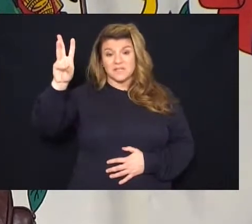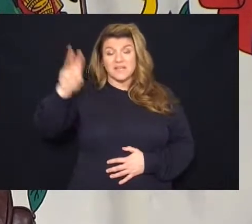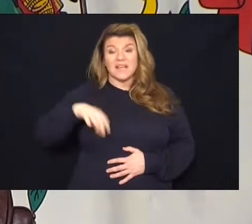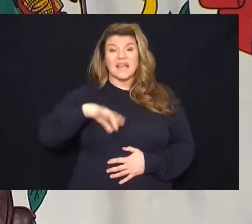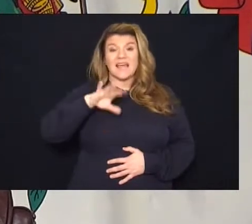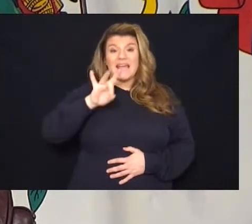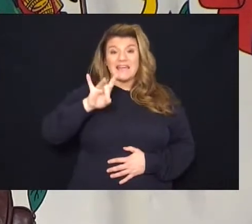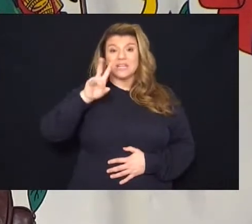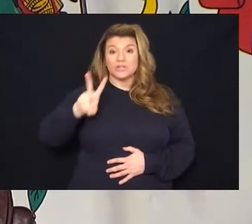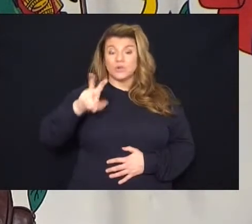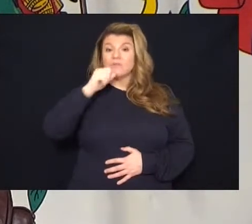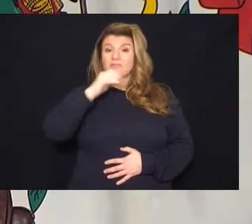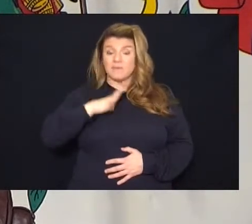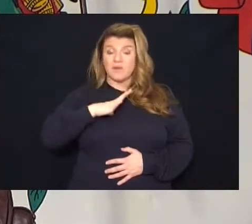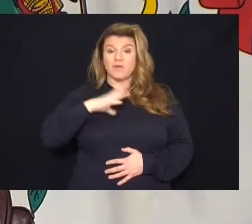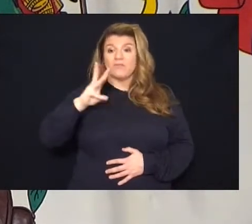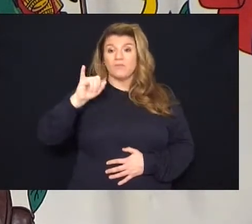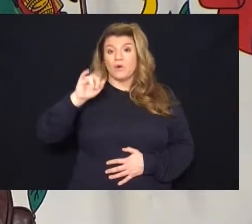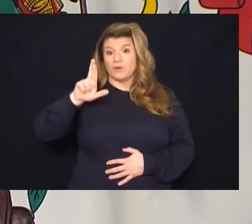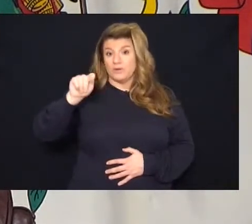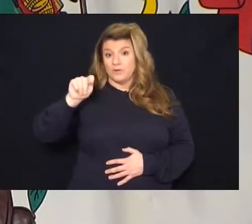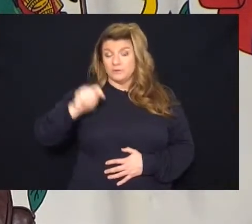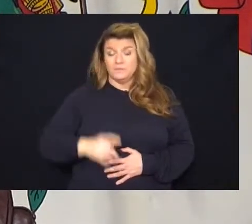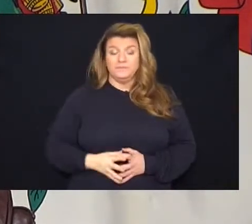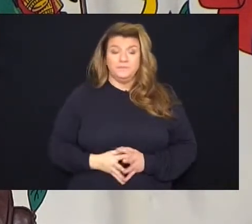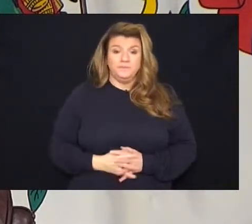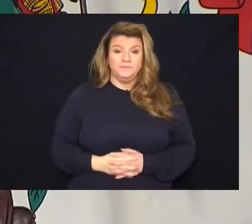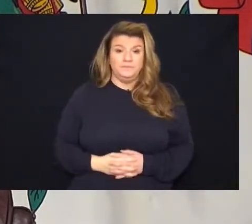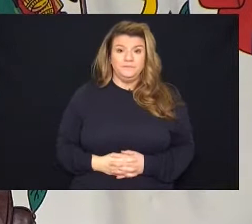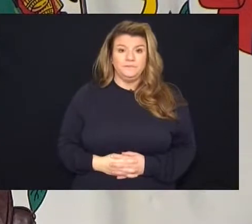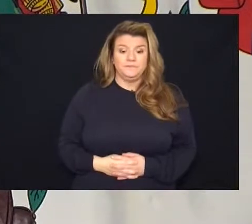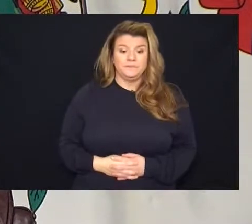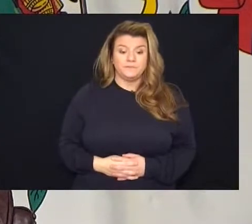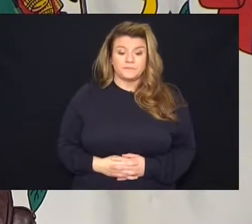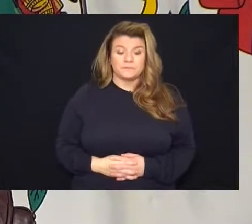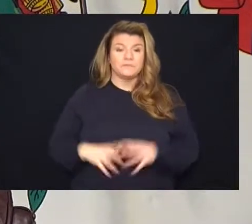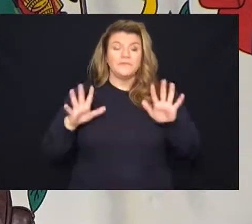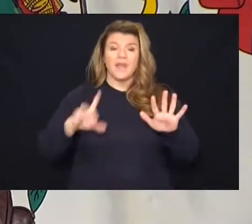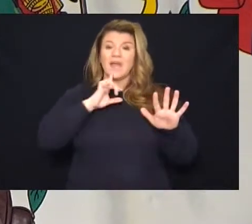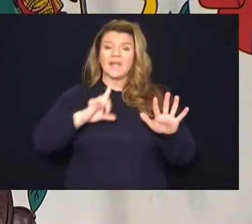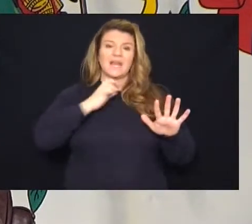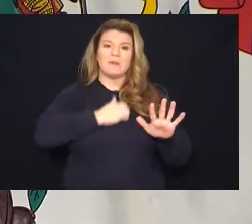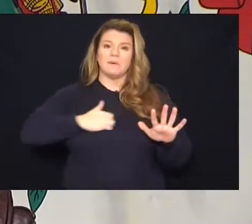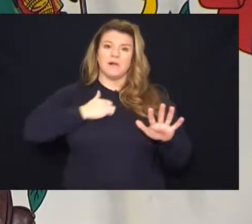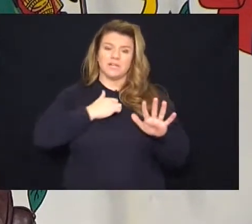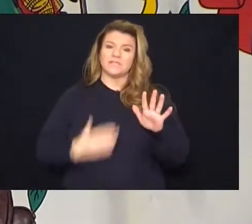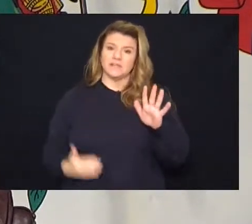is an 82-year-old female from Wirt County. And again, I apologize for